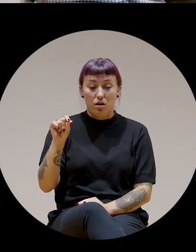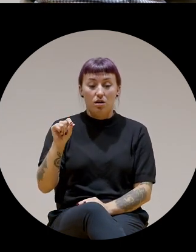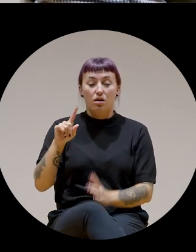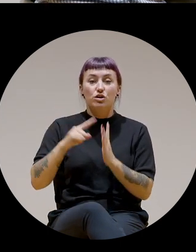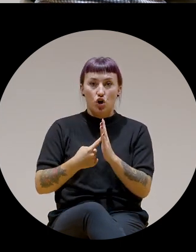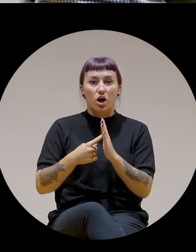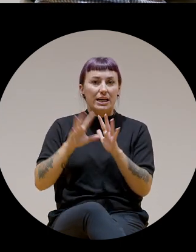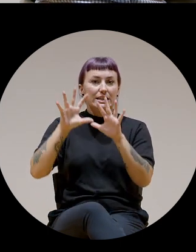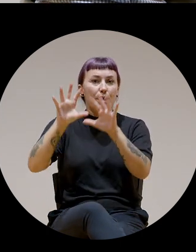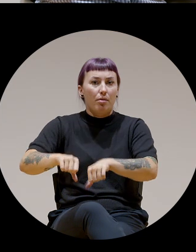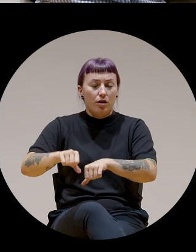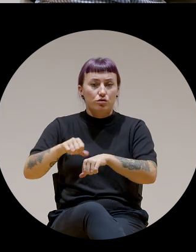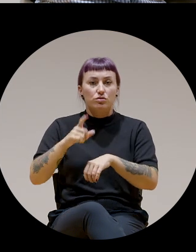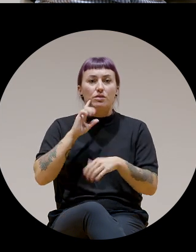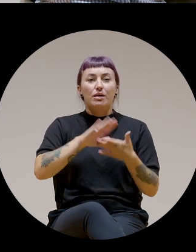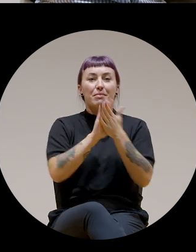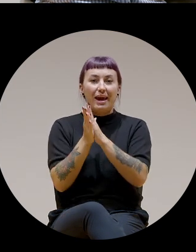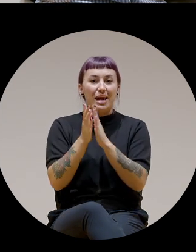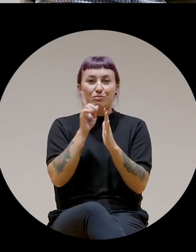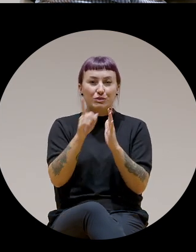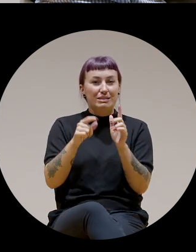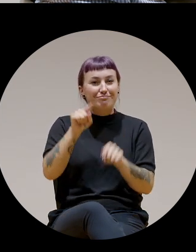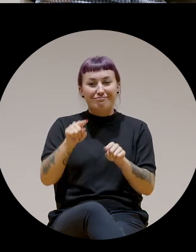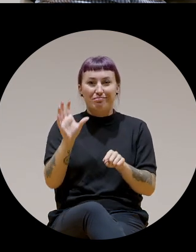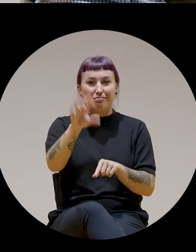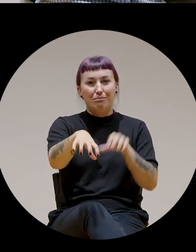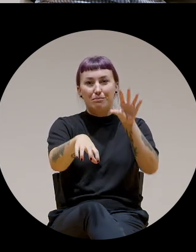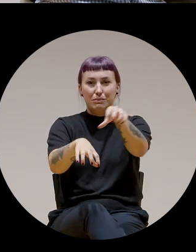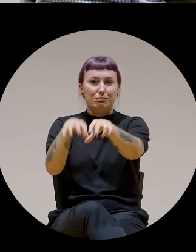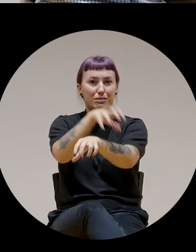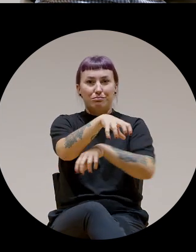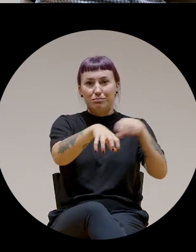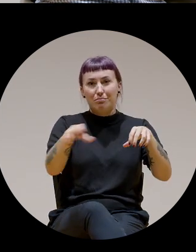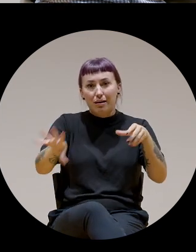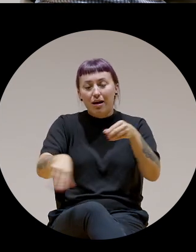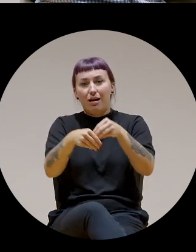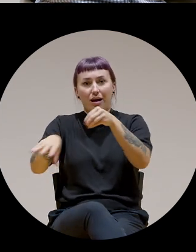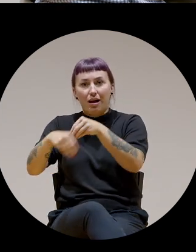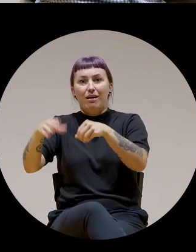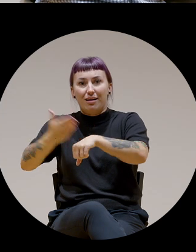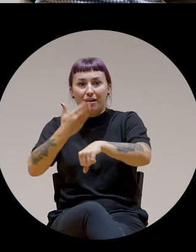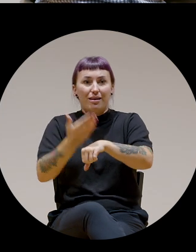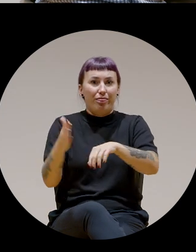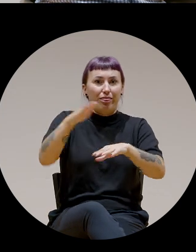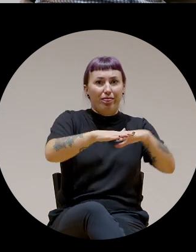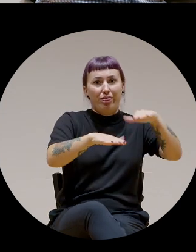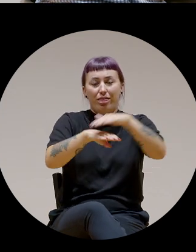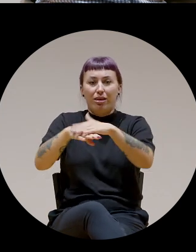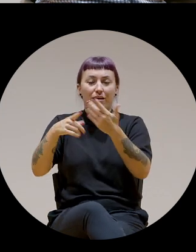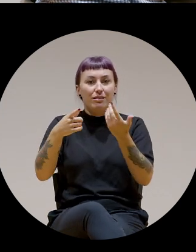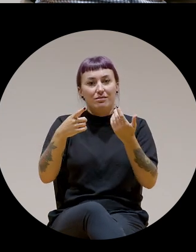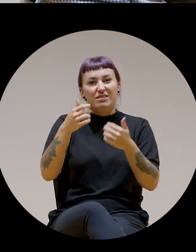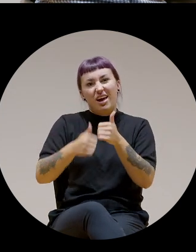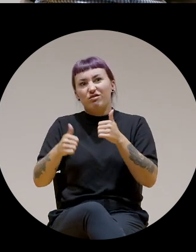when we started demolition, it became a patchwork kind of building with add-ons and additions and renovations over kind